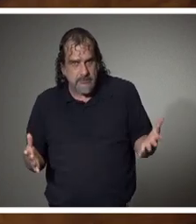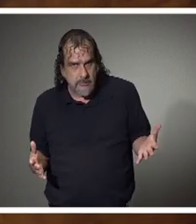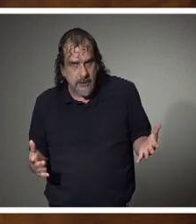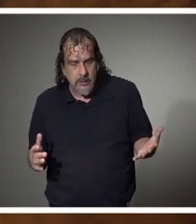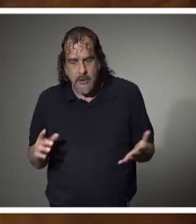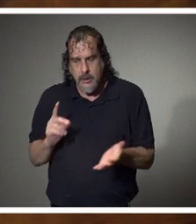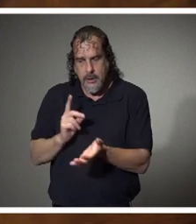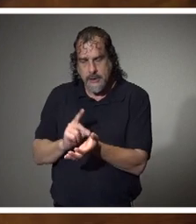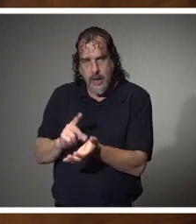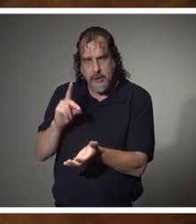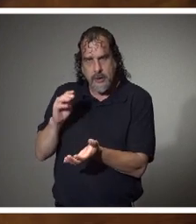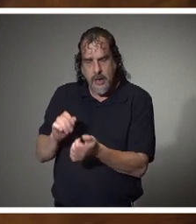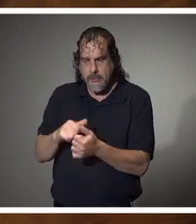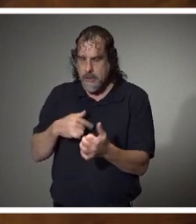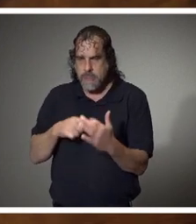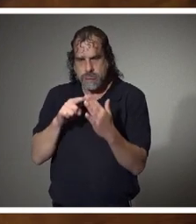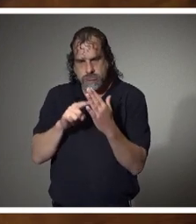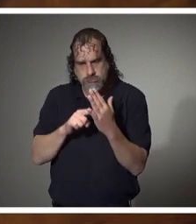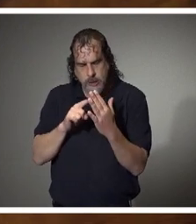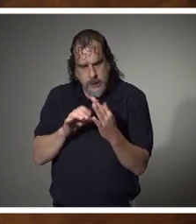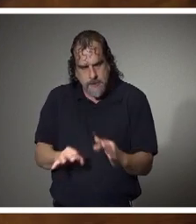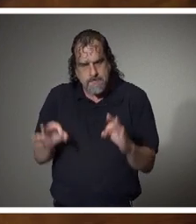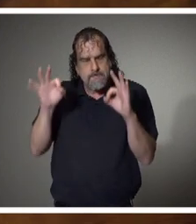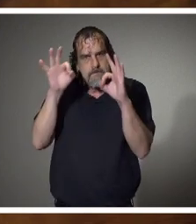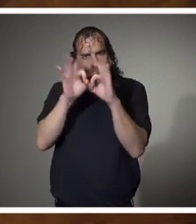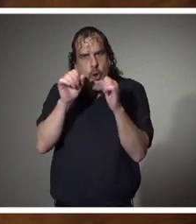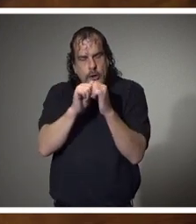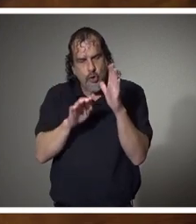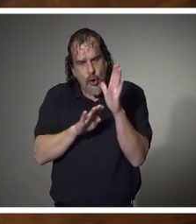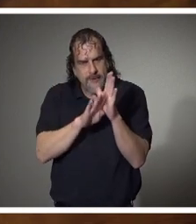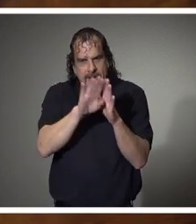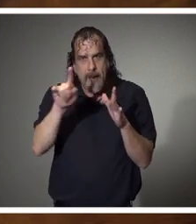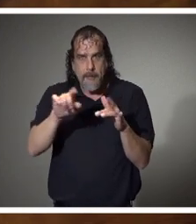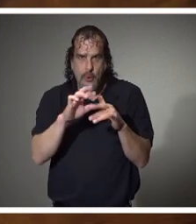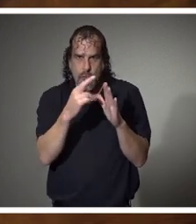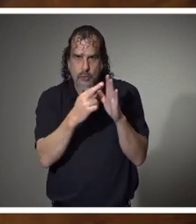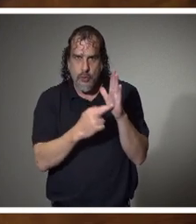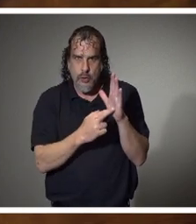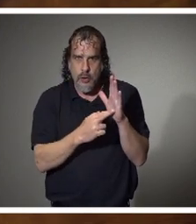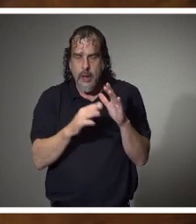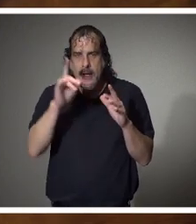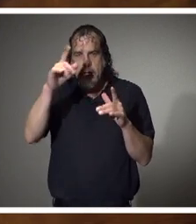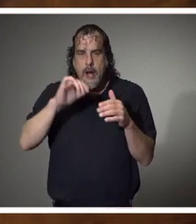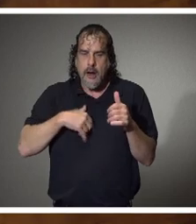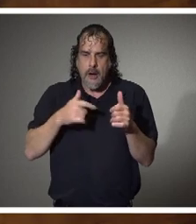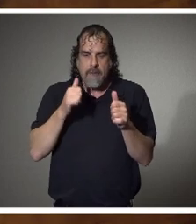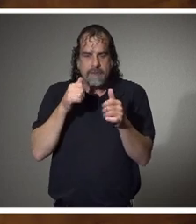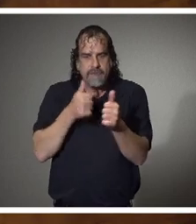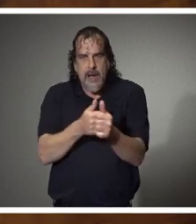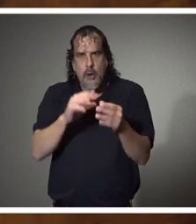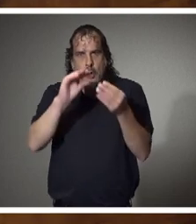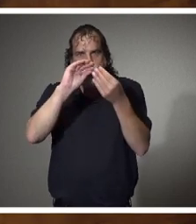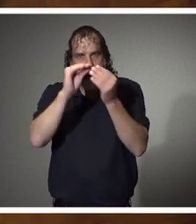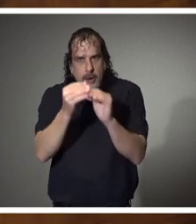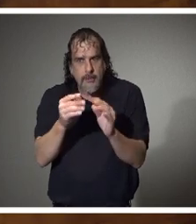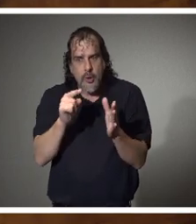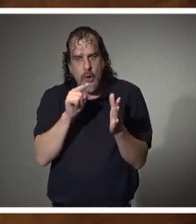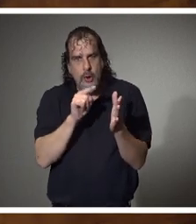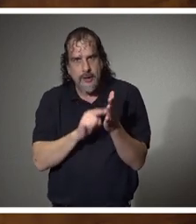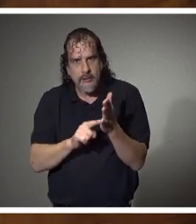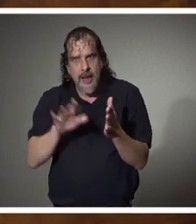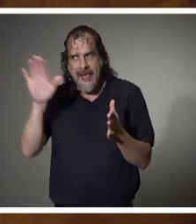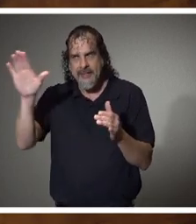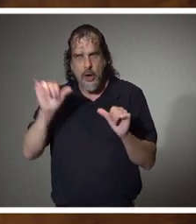health department have been critical in developing these rules. They are based on data, investigation, and science.